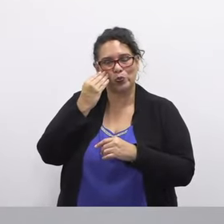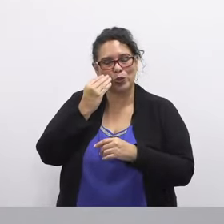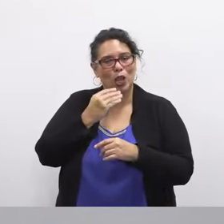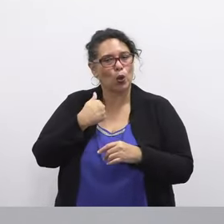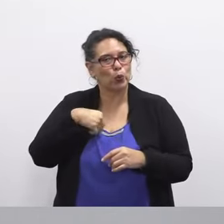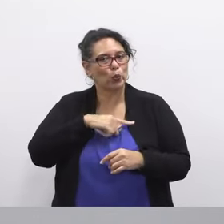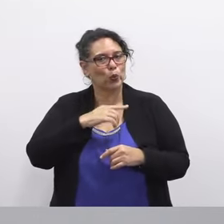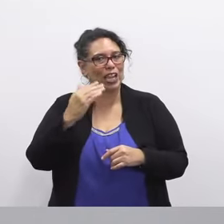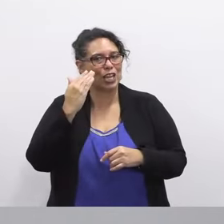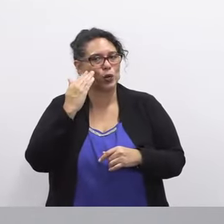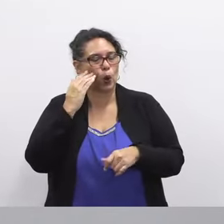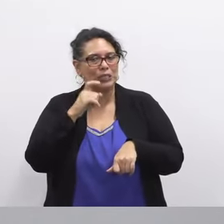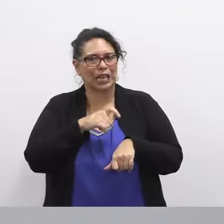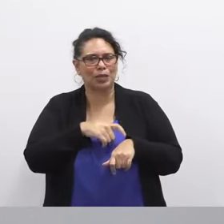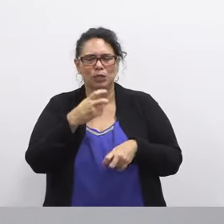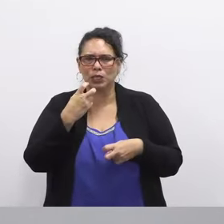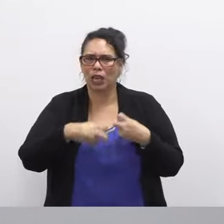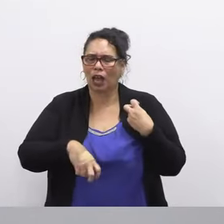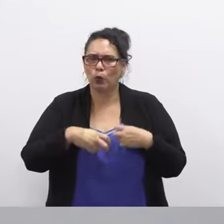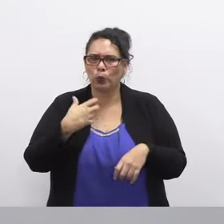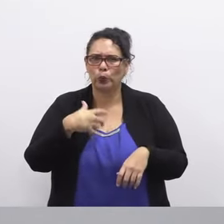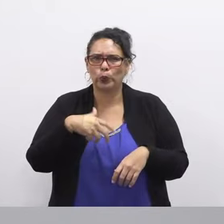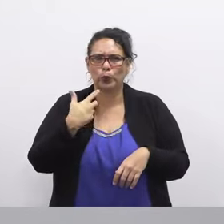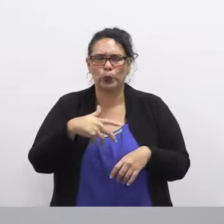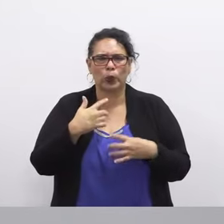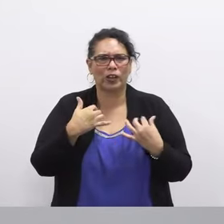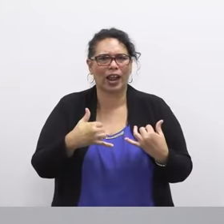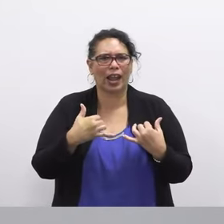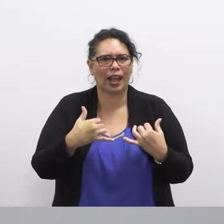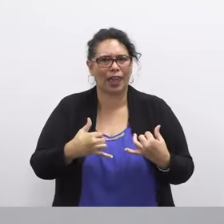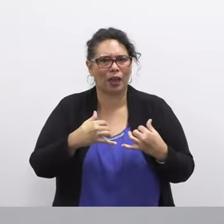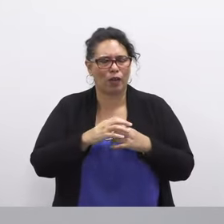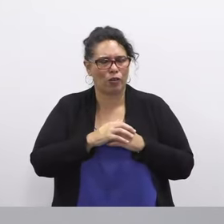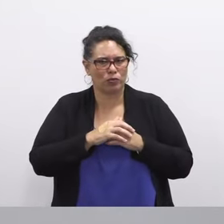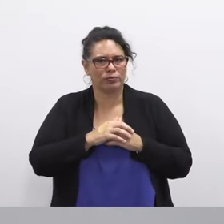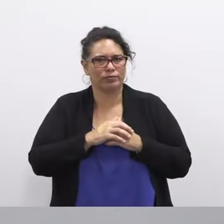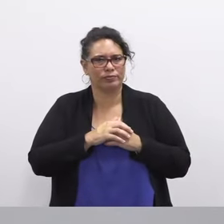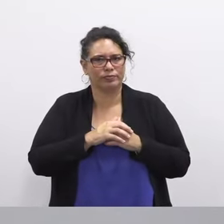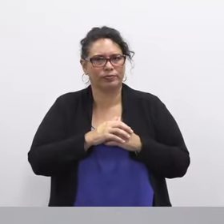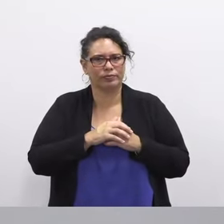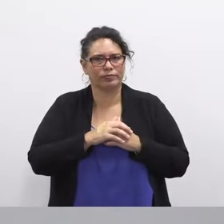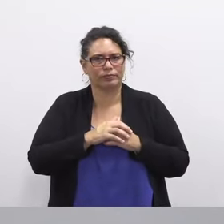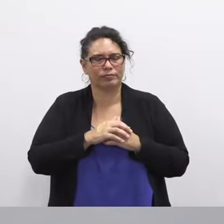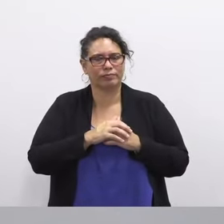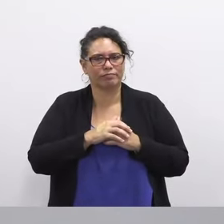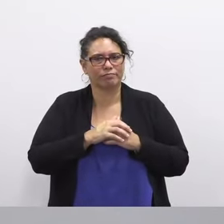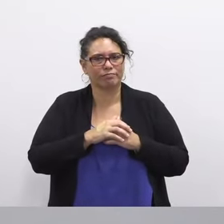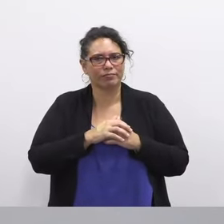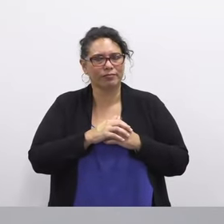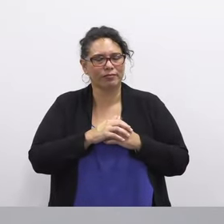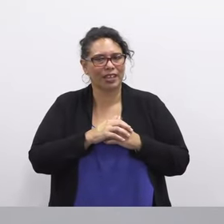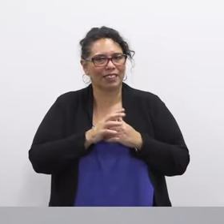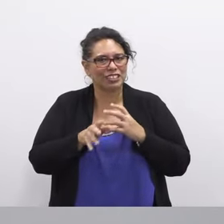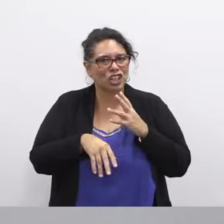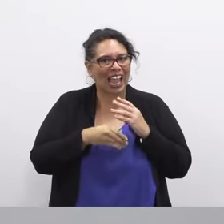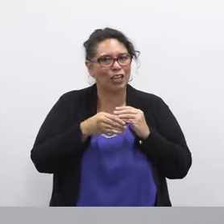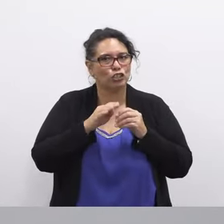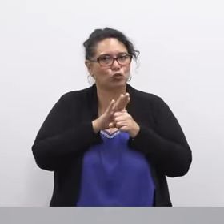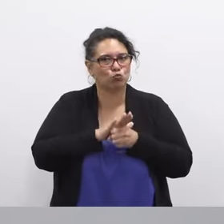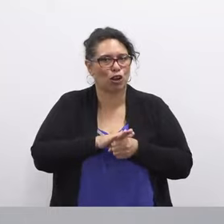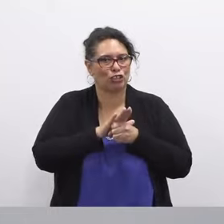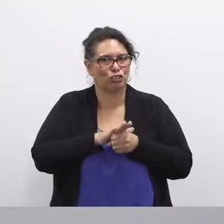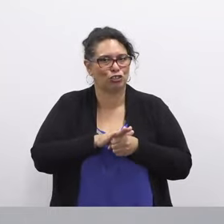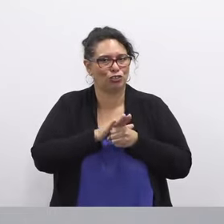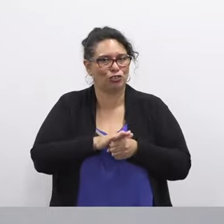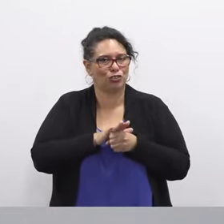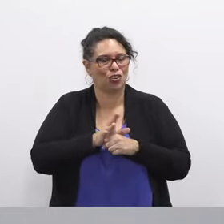that times are very tough right now and that it's putting extra pressure on us. We